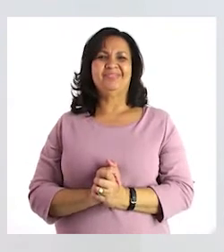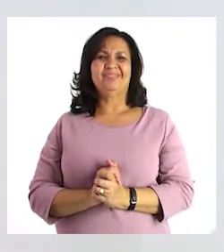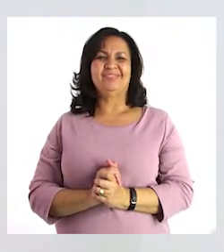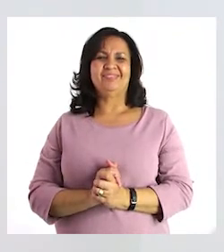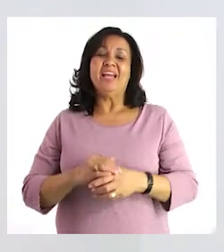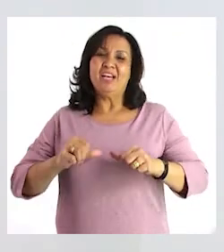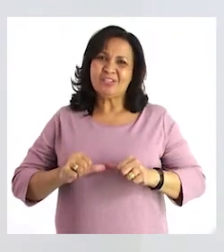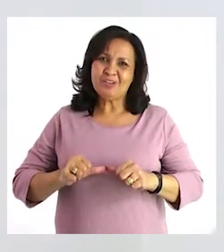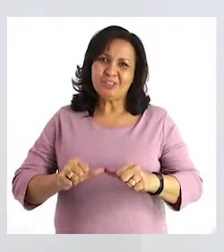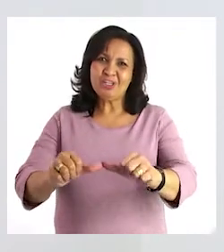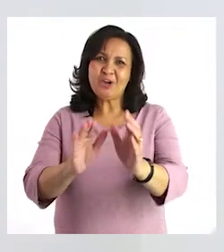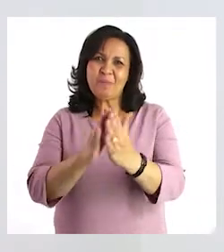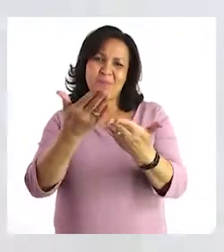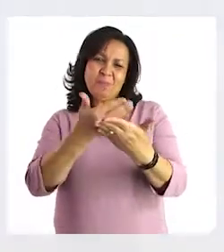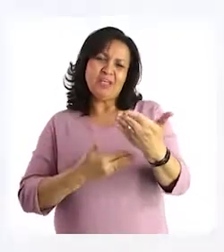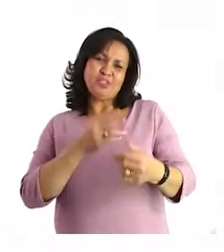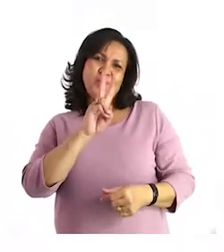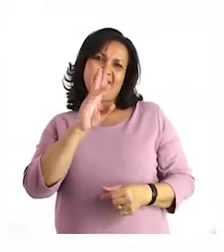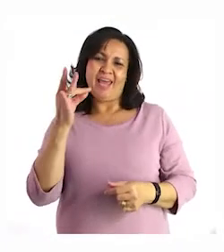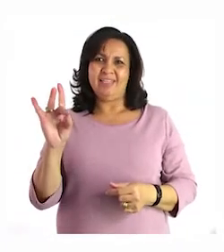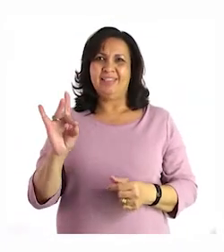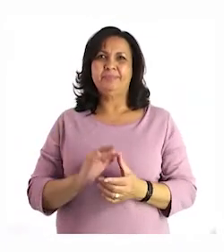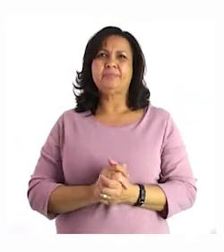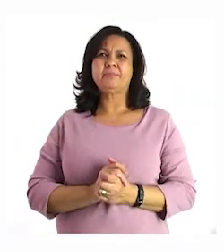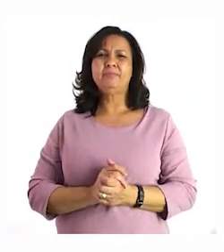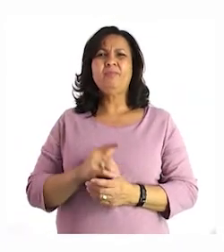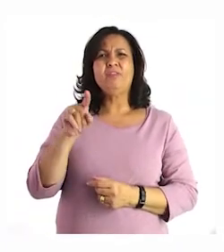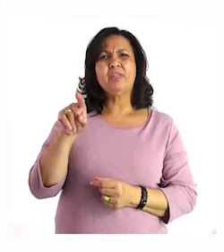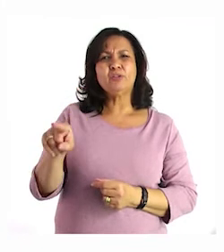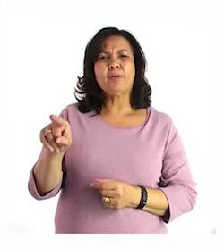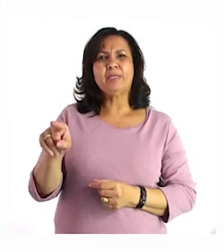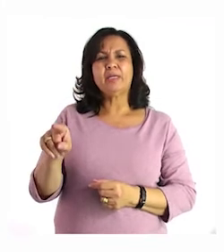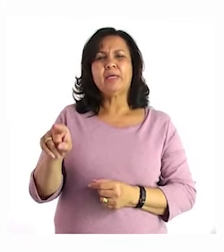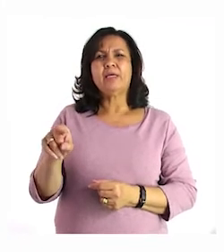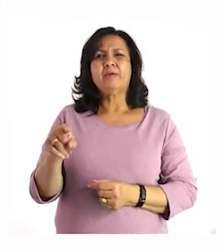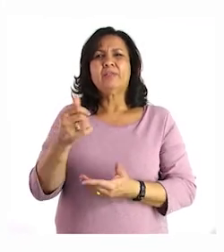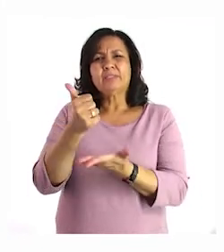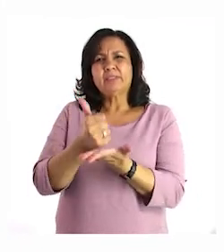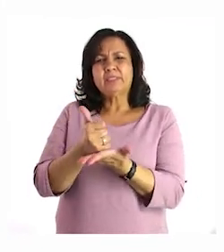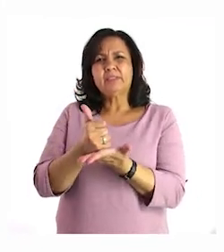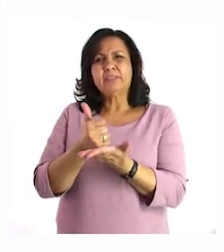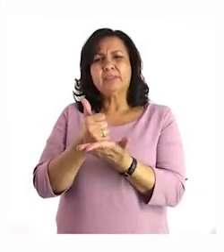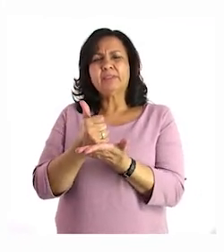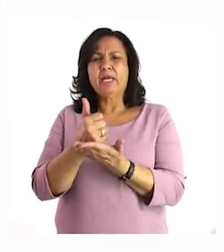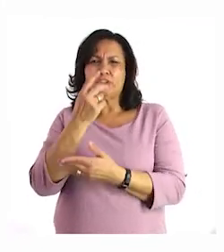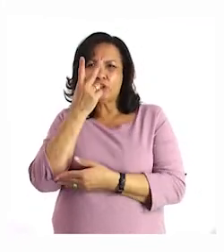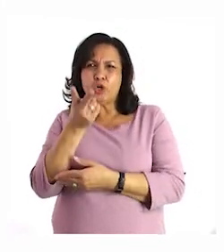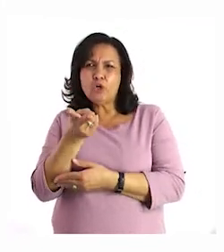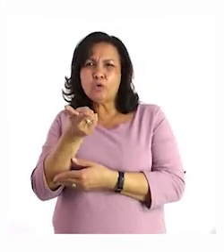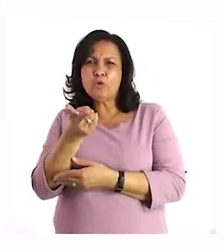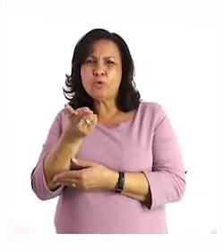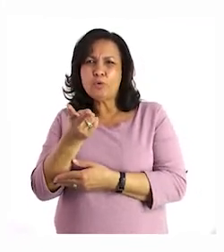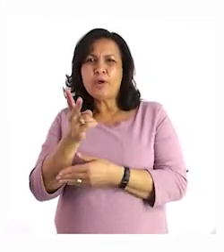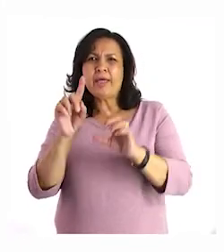Let's move on to page 28. For this one, I would like you to sit still and just look at the picture